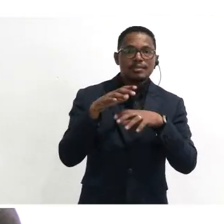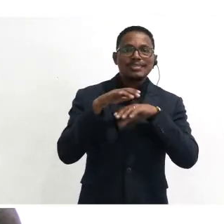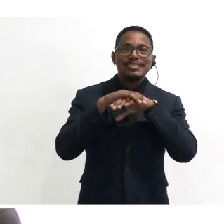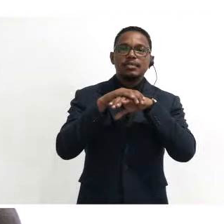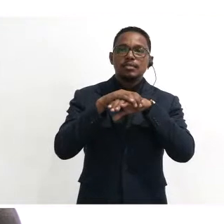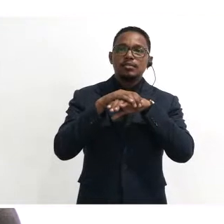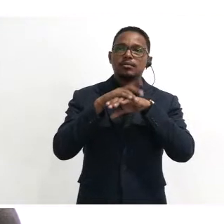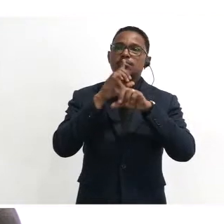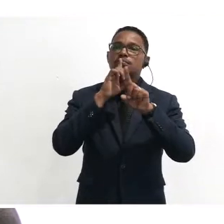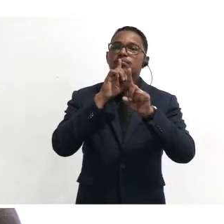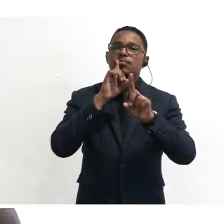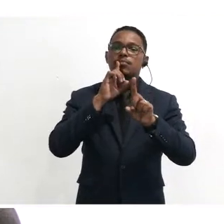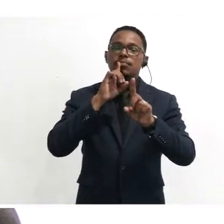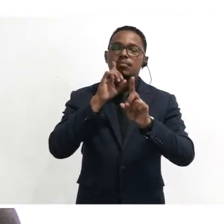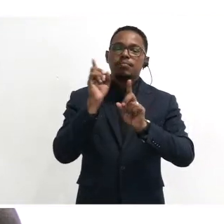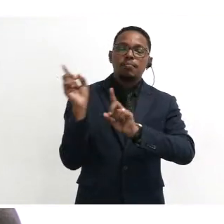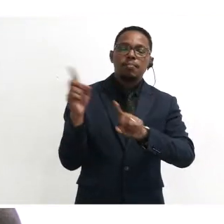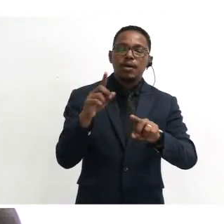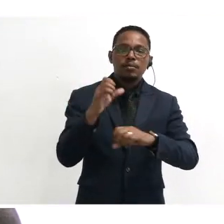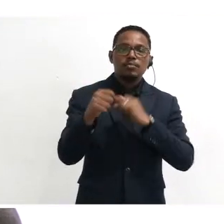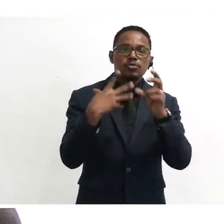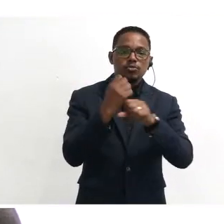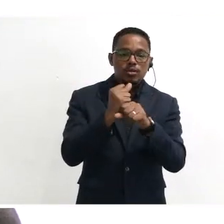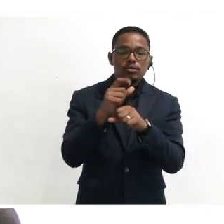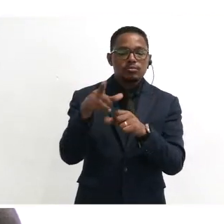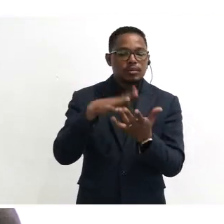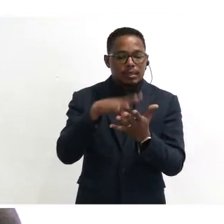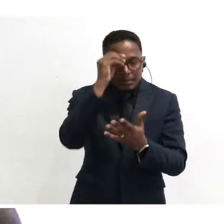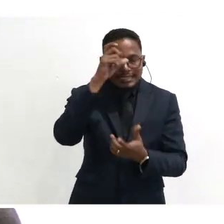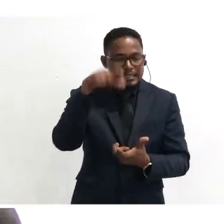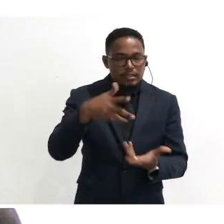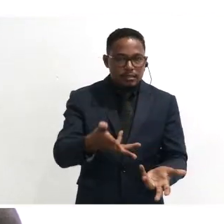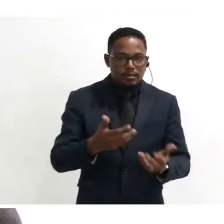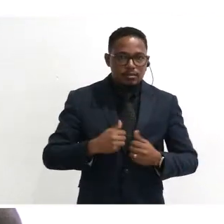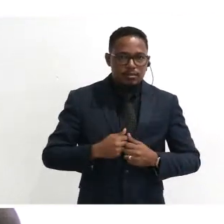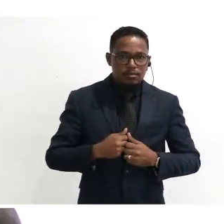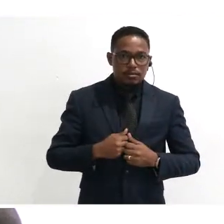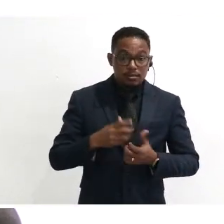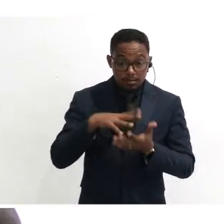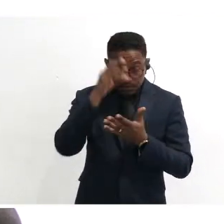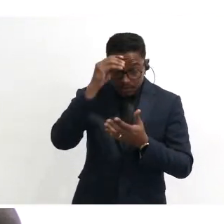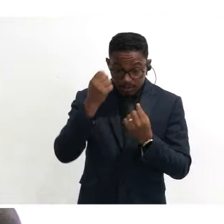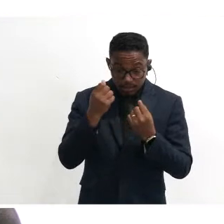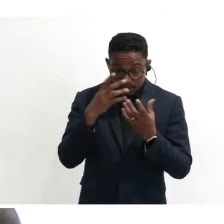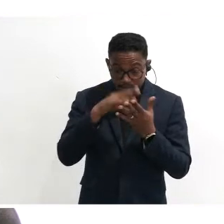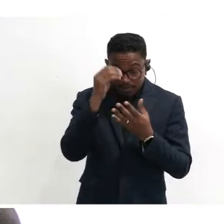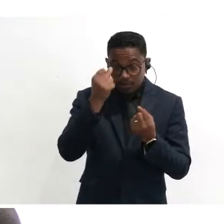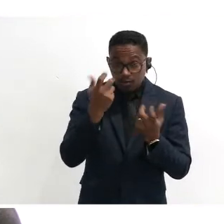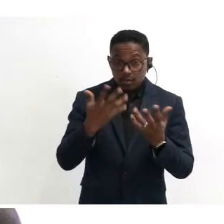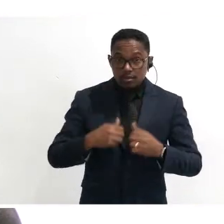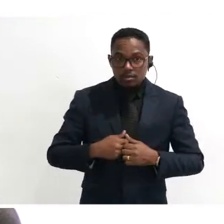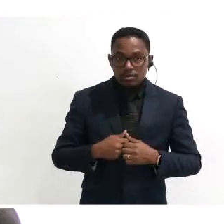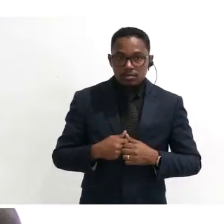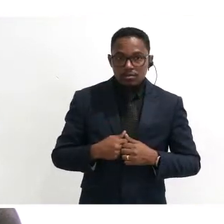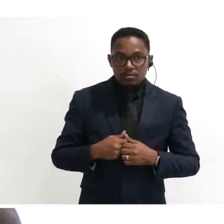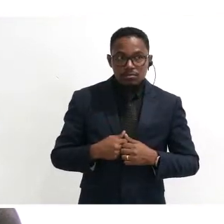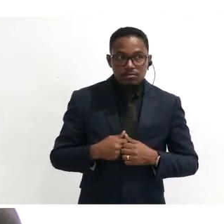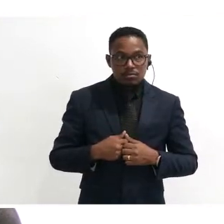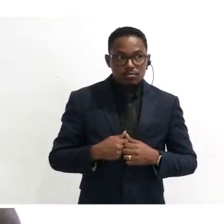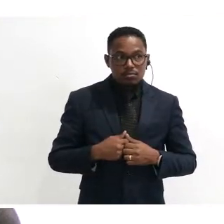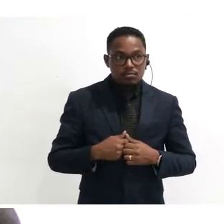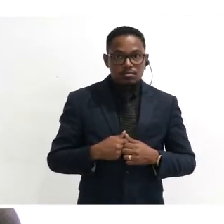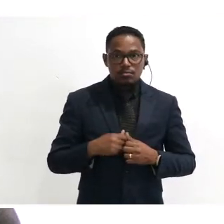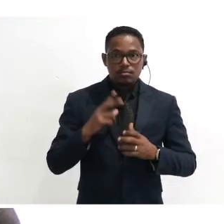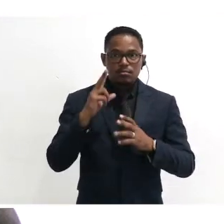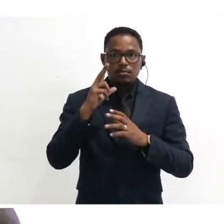years now. And I said, well, how much English do you learn? And he's like, I think it was like 2 hours a day or something.